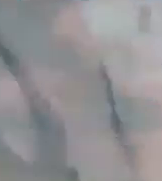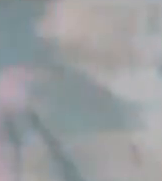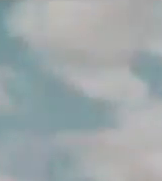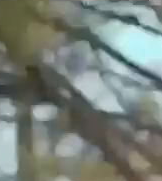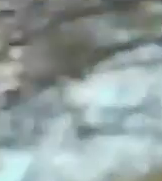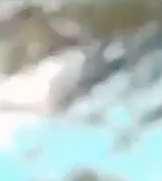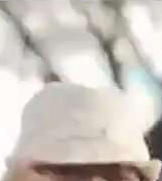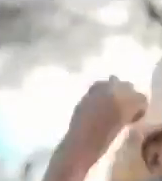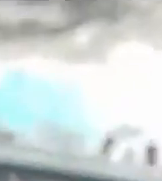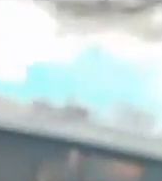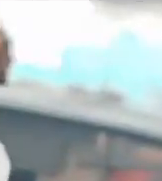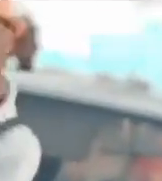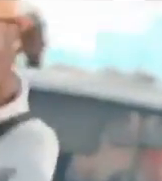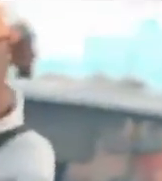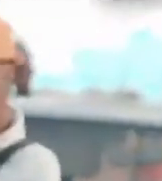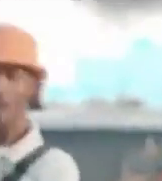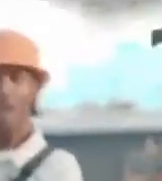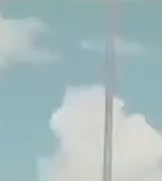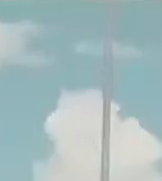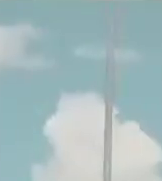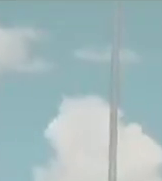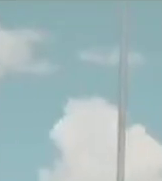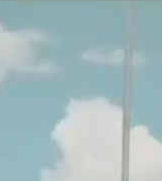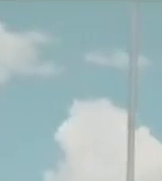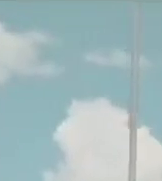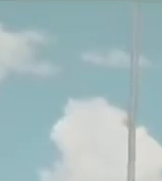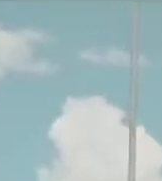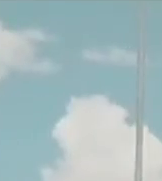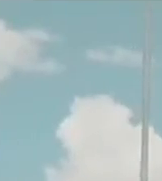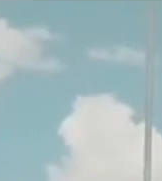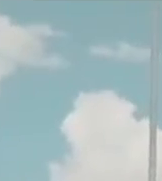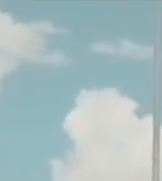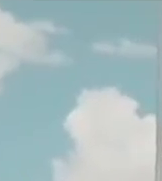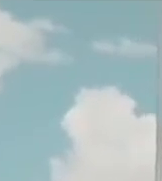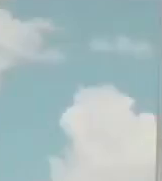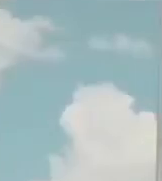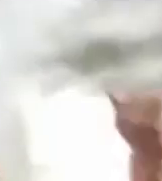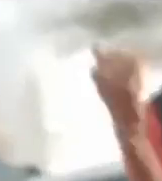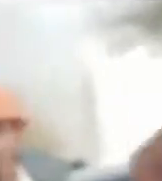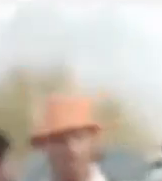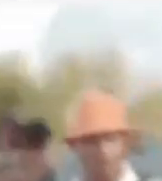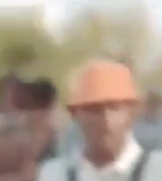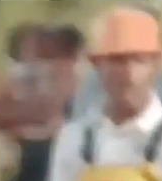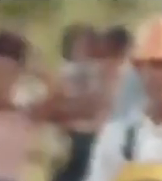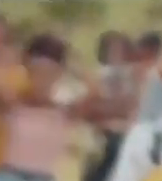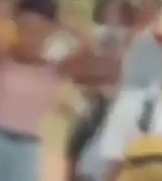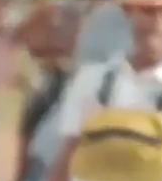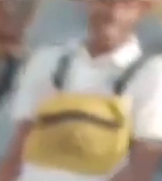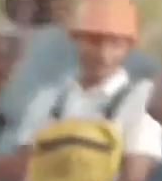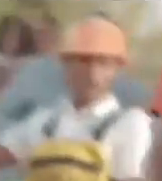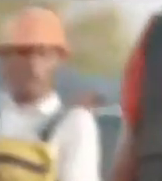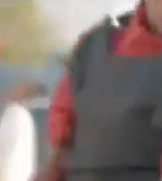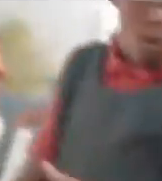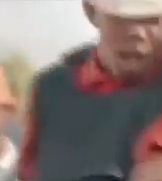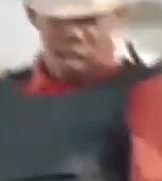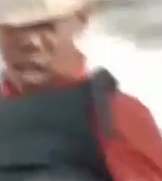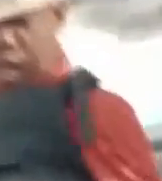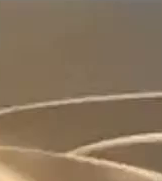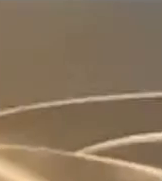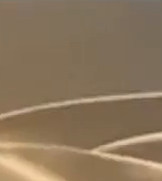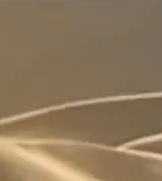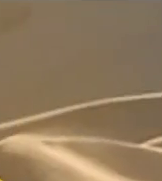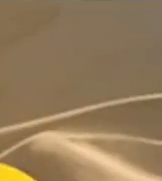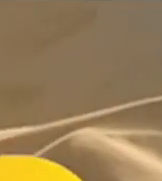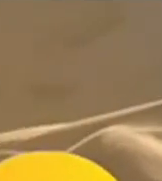lying? Shake what your mama gave ya. Everybody move what your mama gave ya. Everybody shake what your mama gave ya. Everybody move,